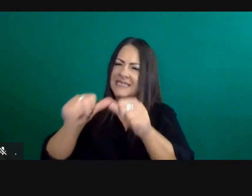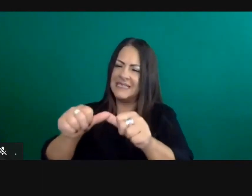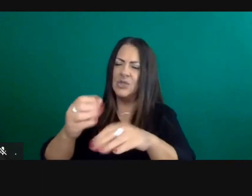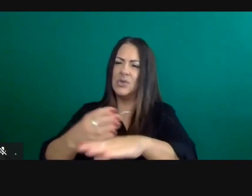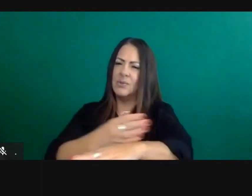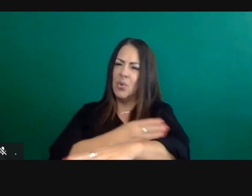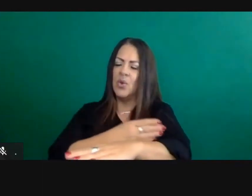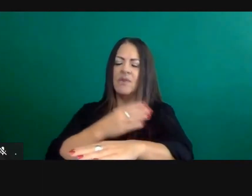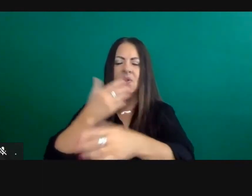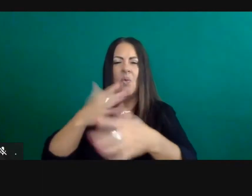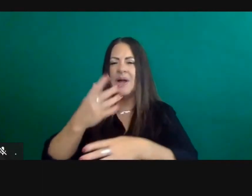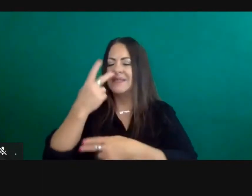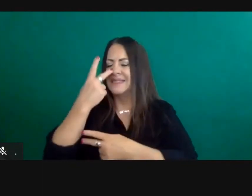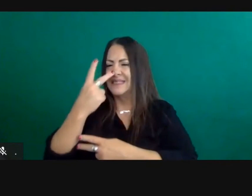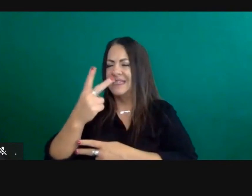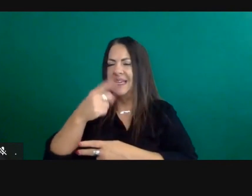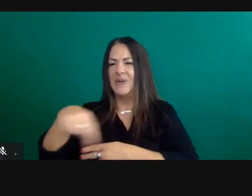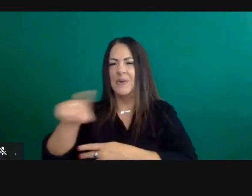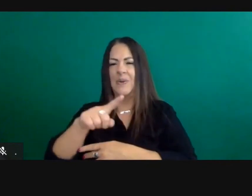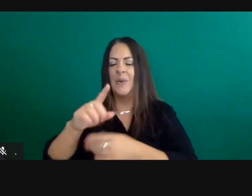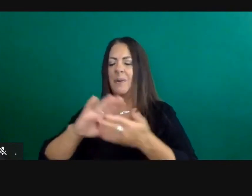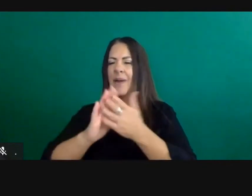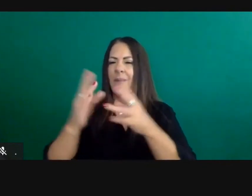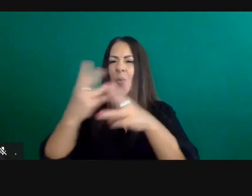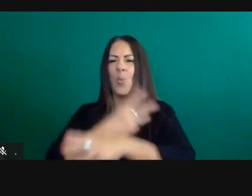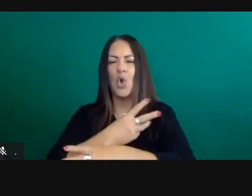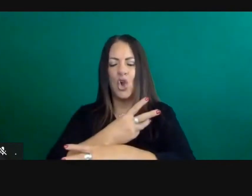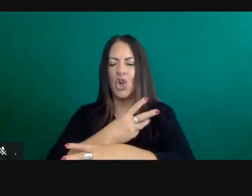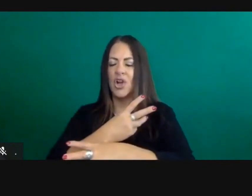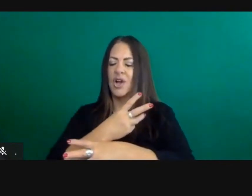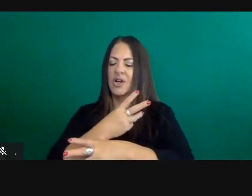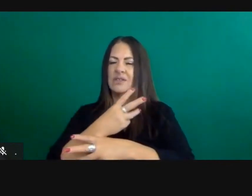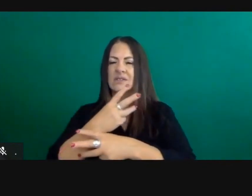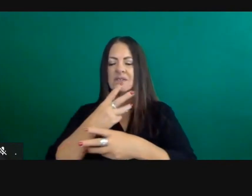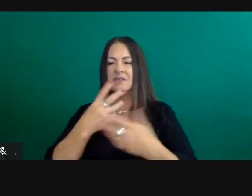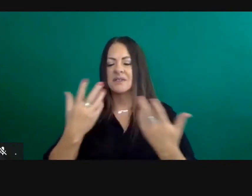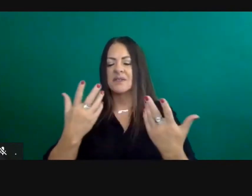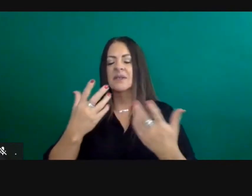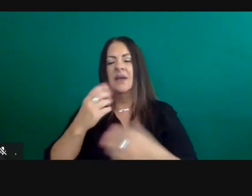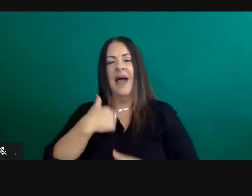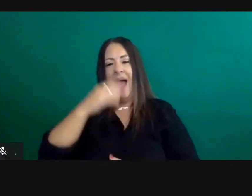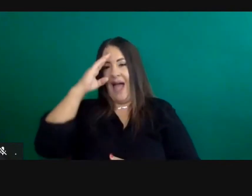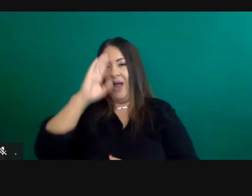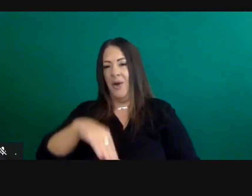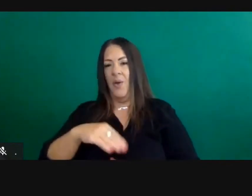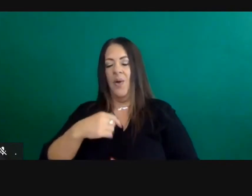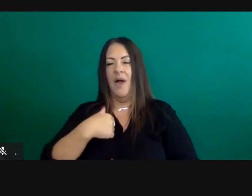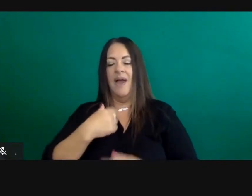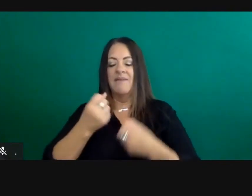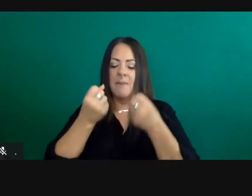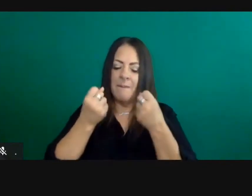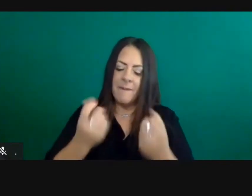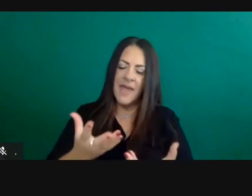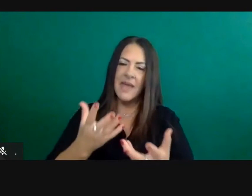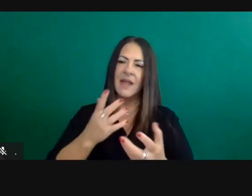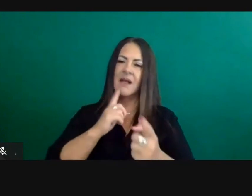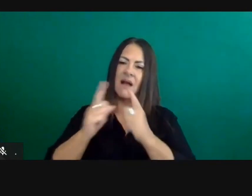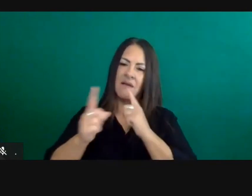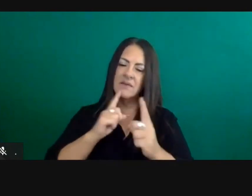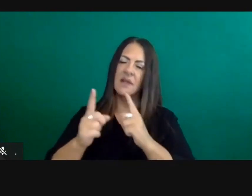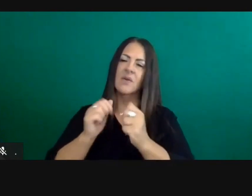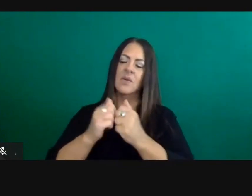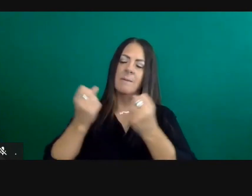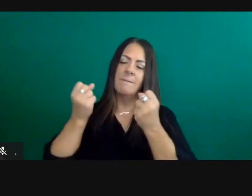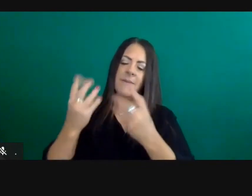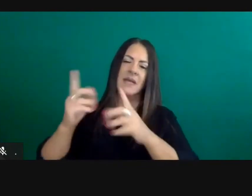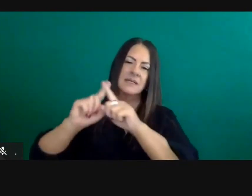So it's an ongoing conversation. I know personally that I'm having a number of those conversations myself, but all